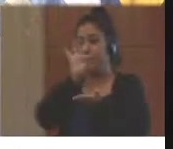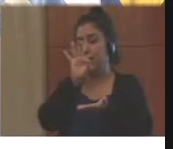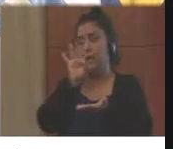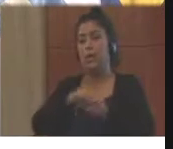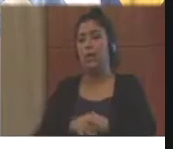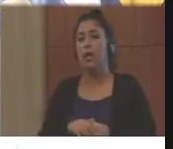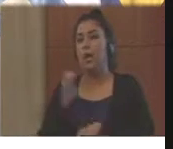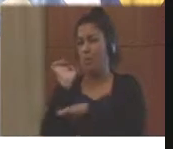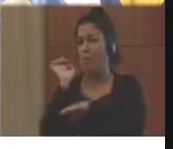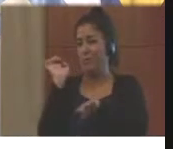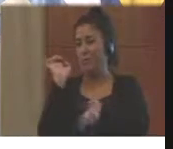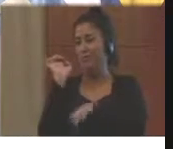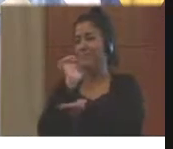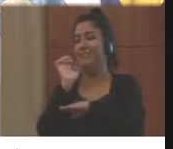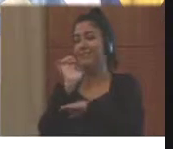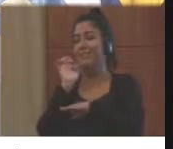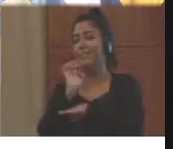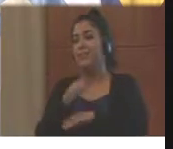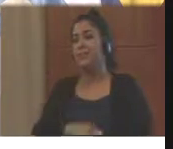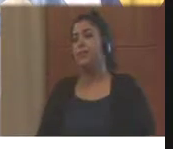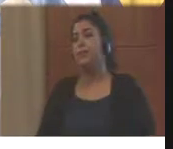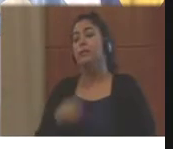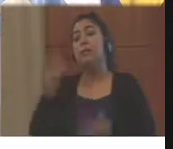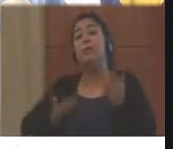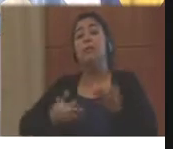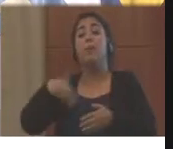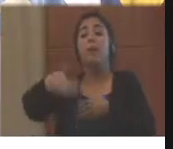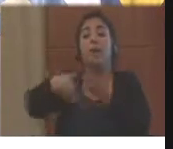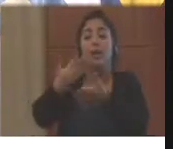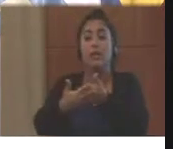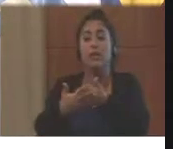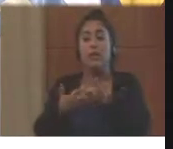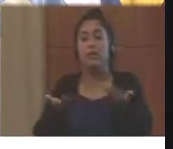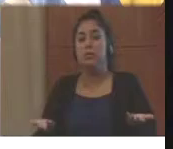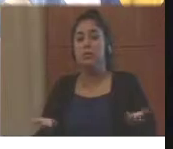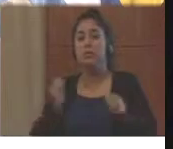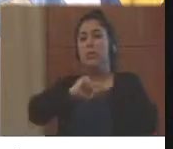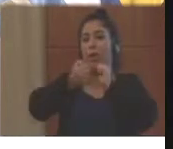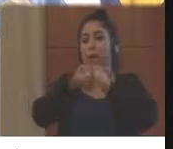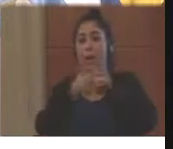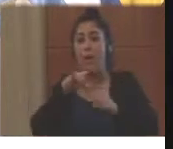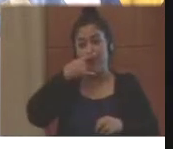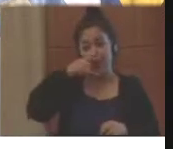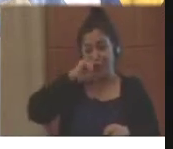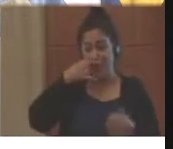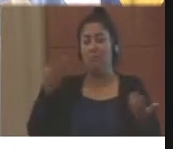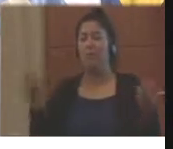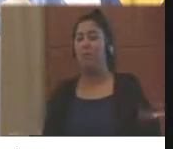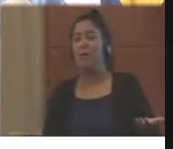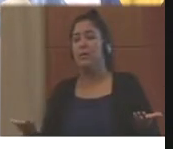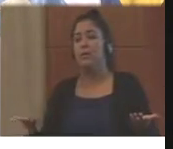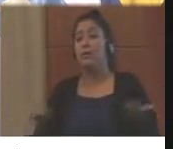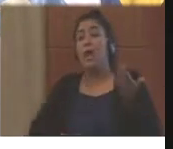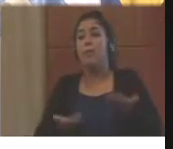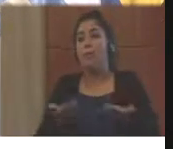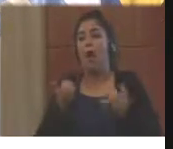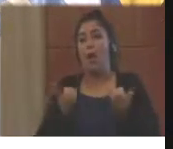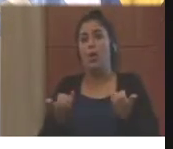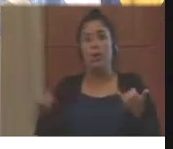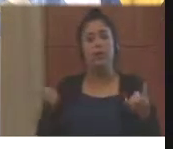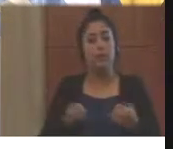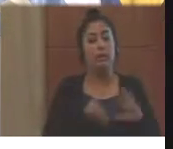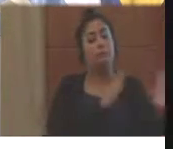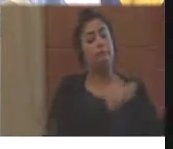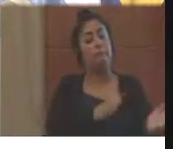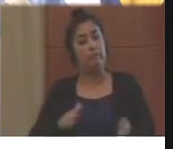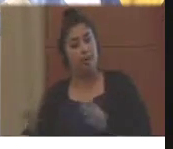Ecuador who was saying that they're already beginning and they're preparing for the Niño current, and it's true. My